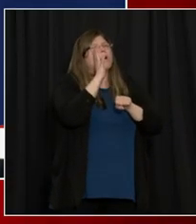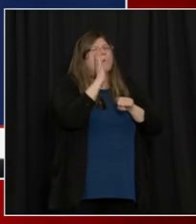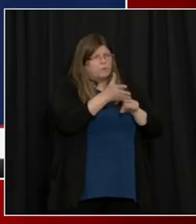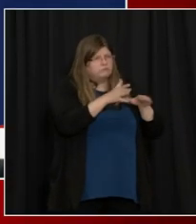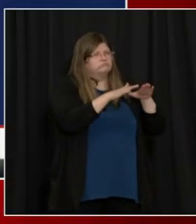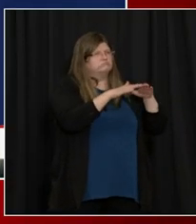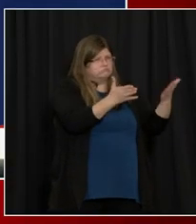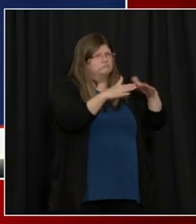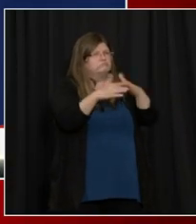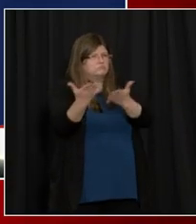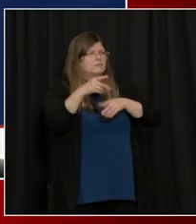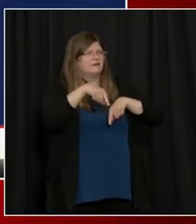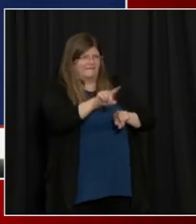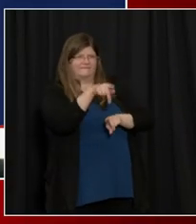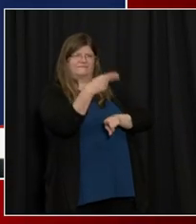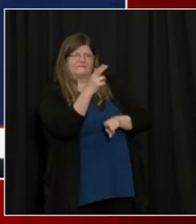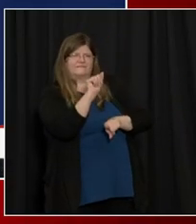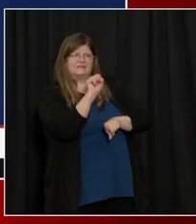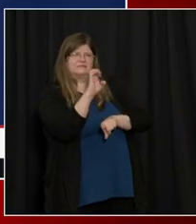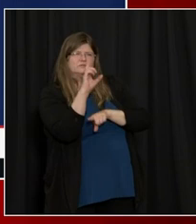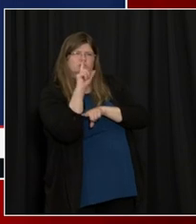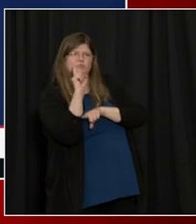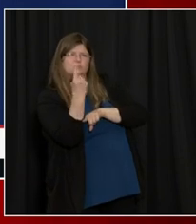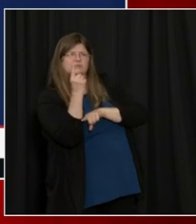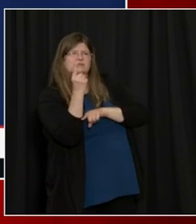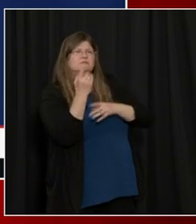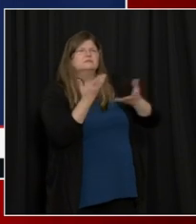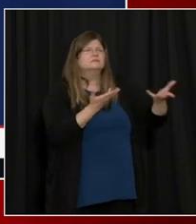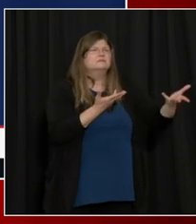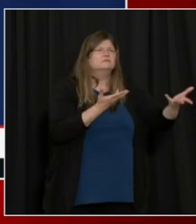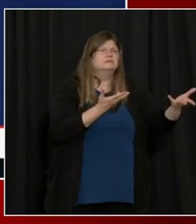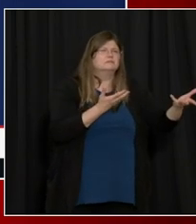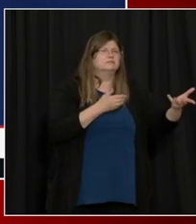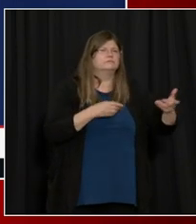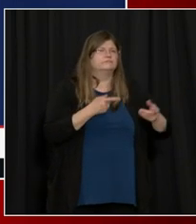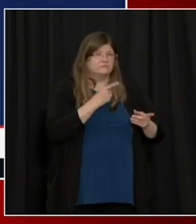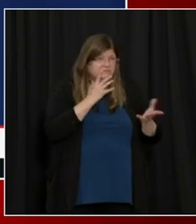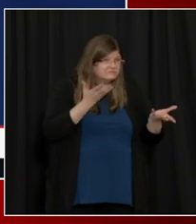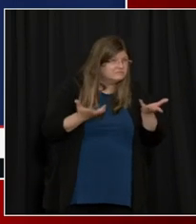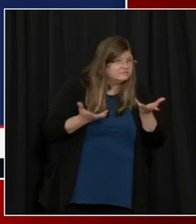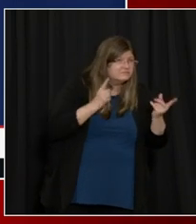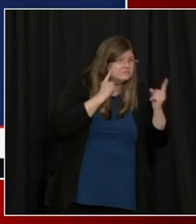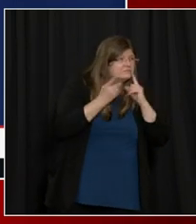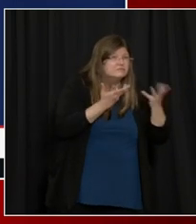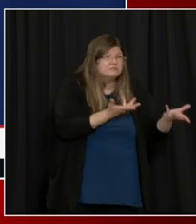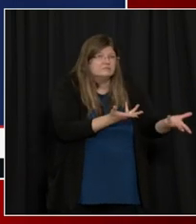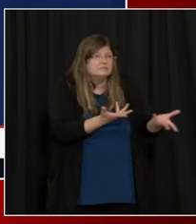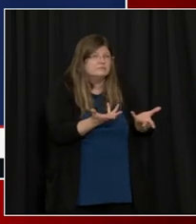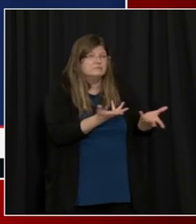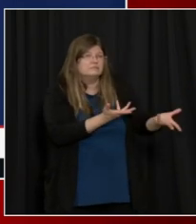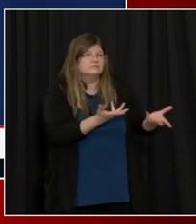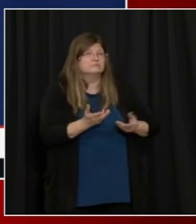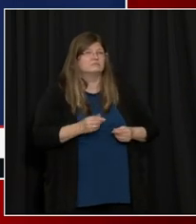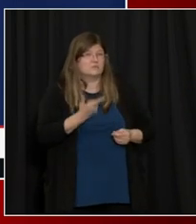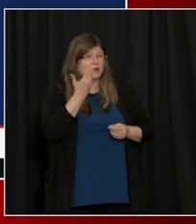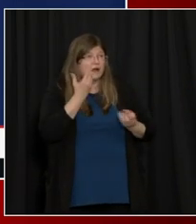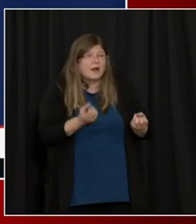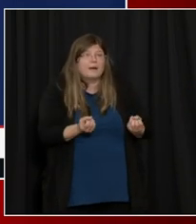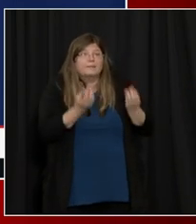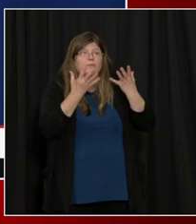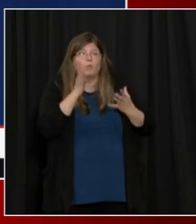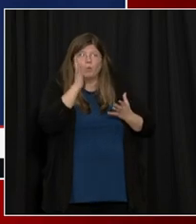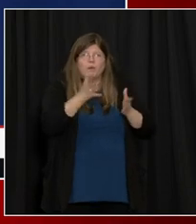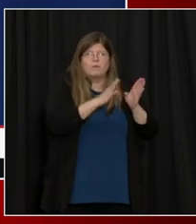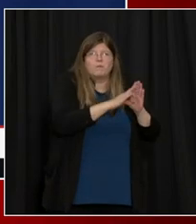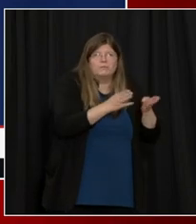own judgment of whether or not it's safe? Are you hearing from some businesses? If so, how many that are saying, you know what, even if the mayor gives us the